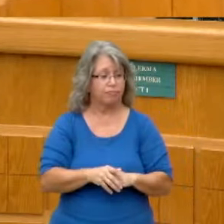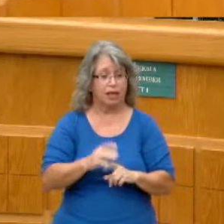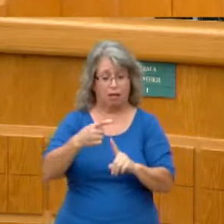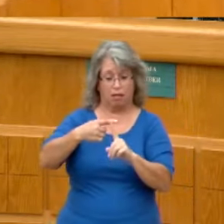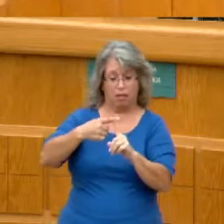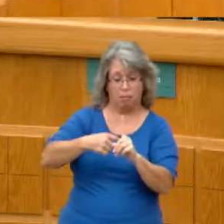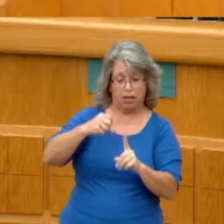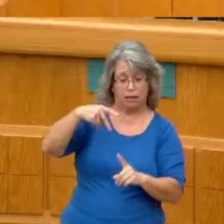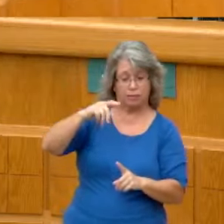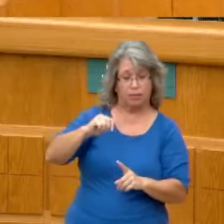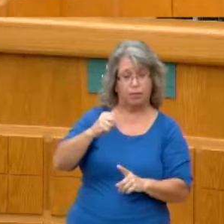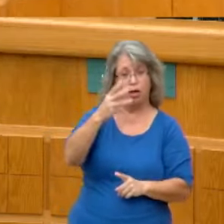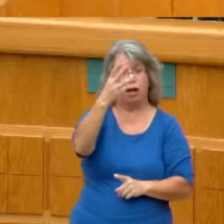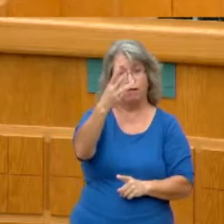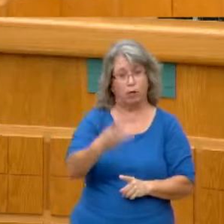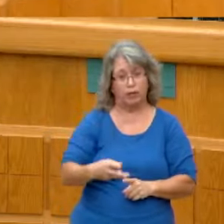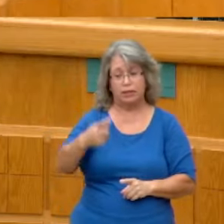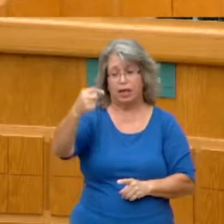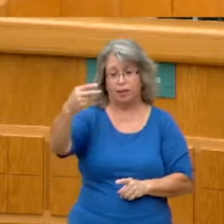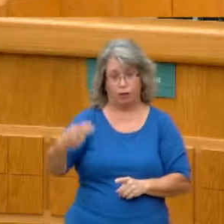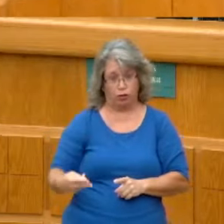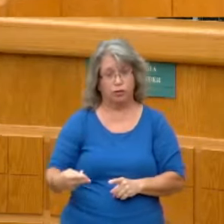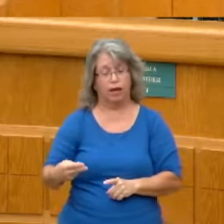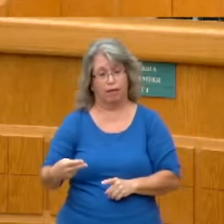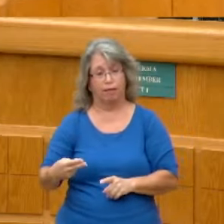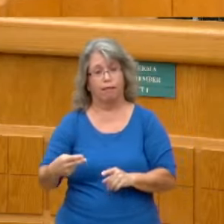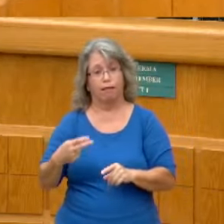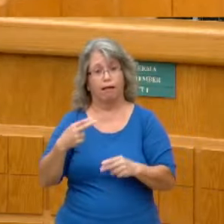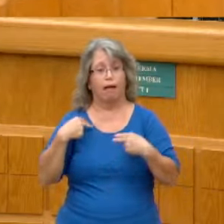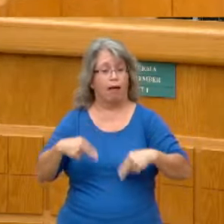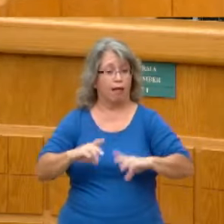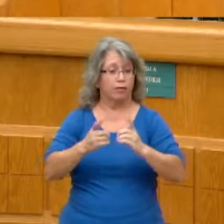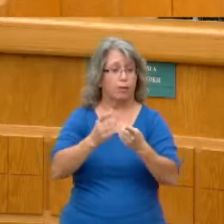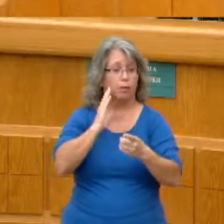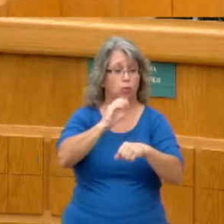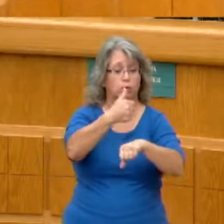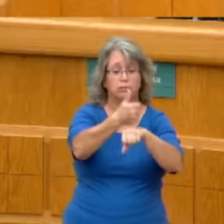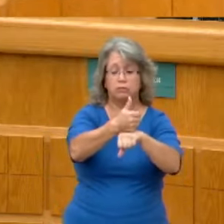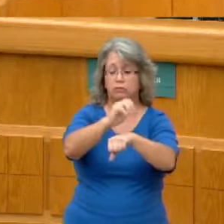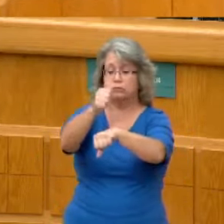and Thursday, our public health department will be at different